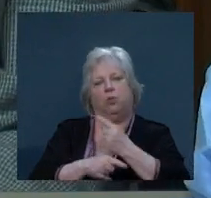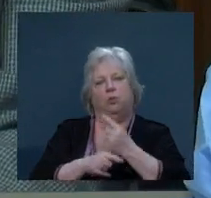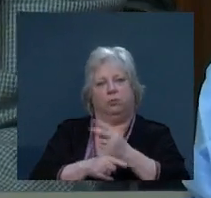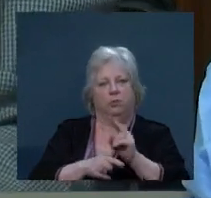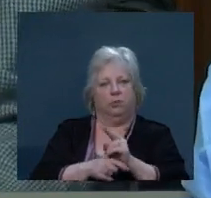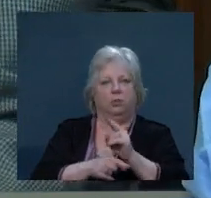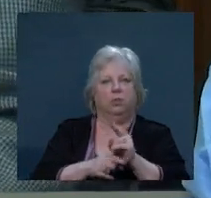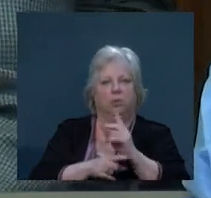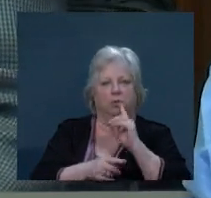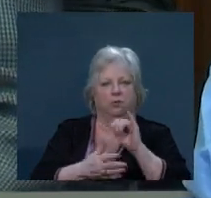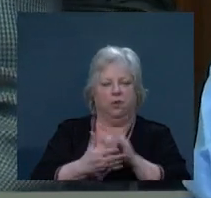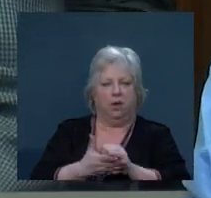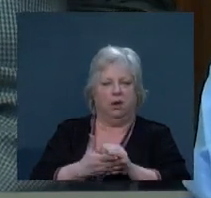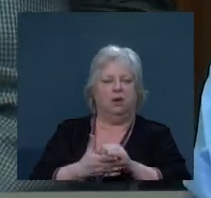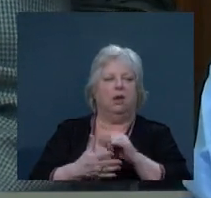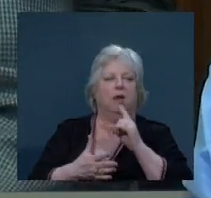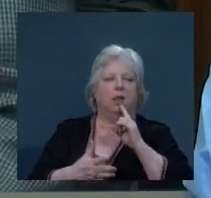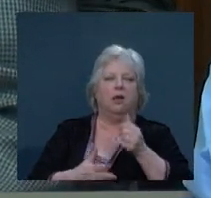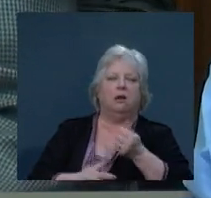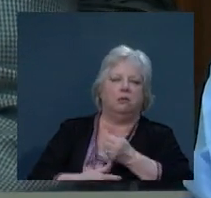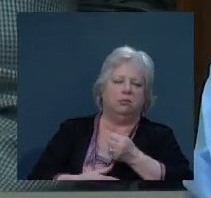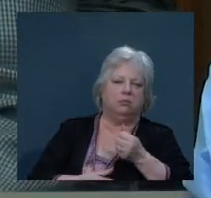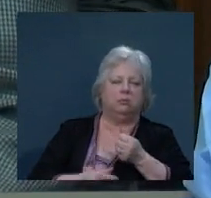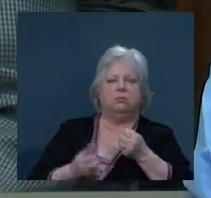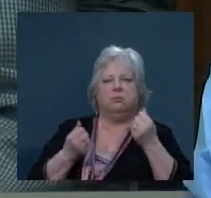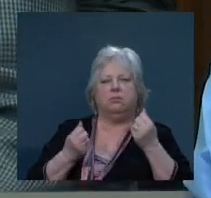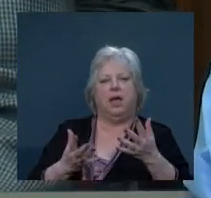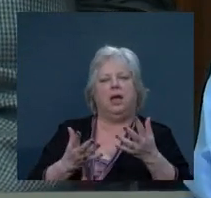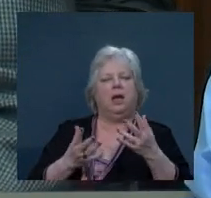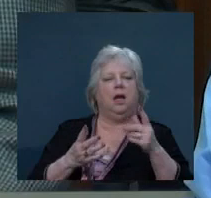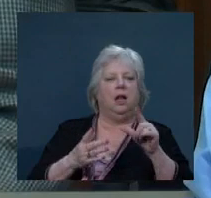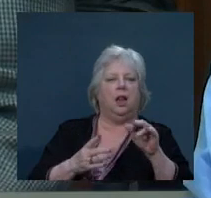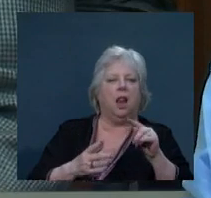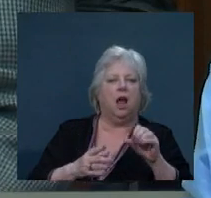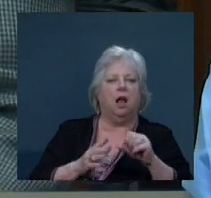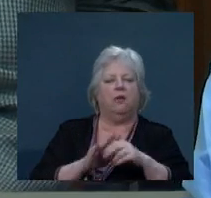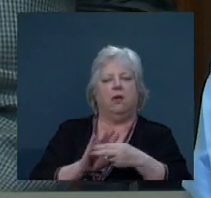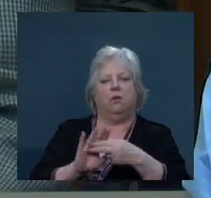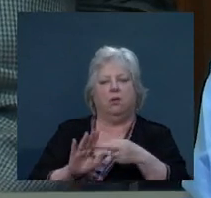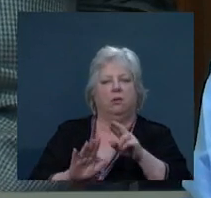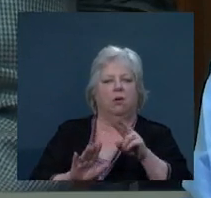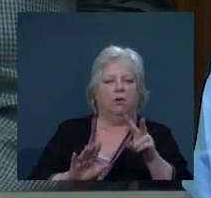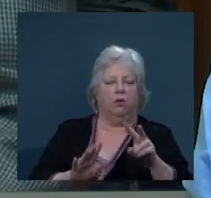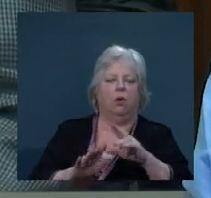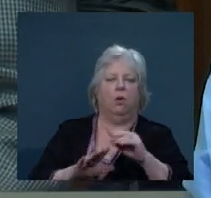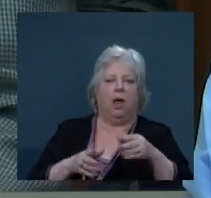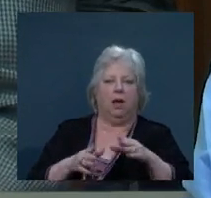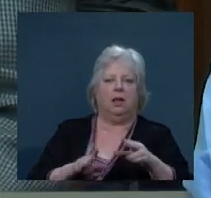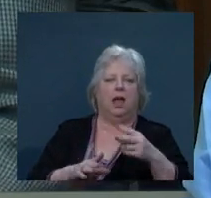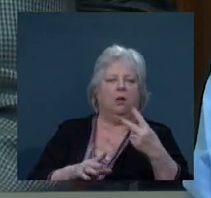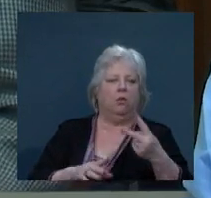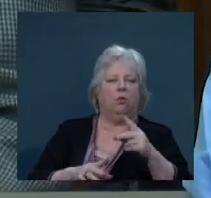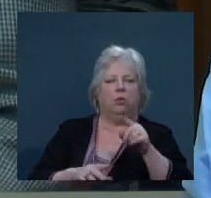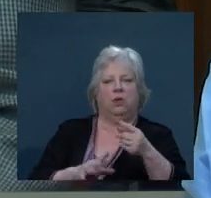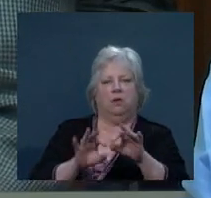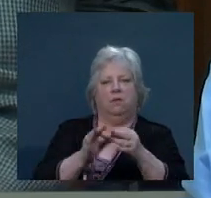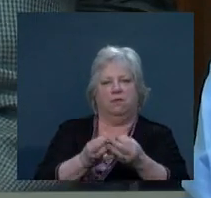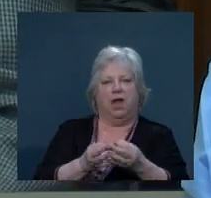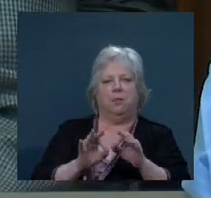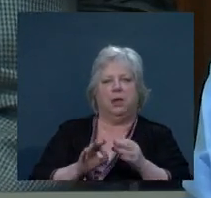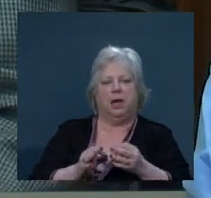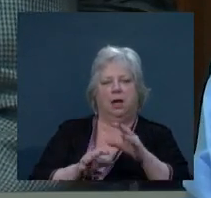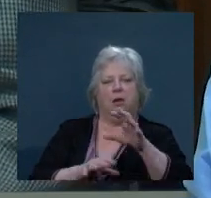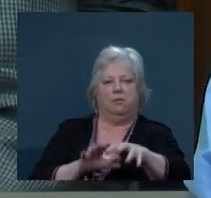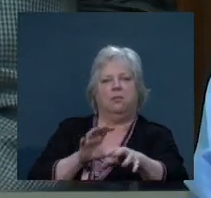for the property. There are a number of lots within this general area which are zoned R2 and allow 2 rental single-family units on 1